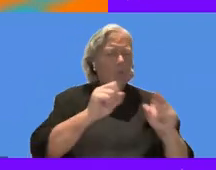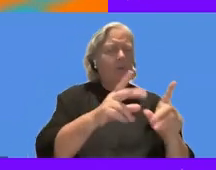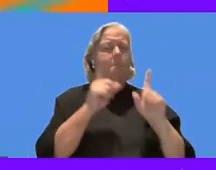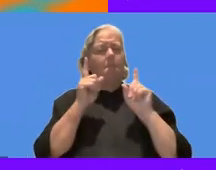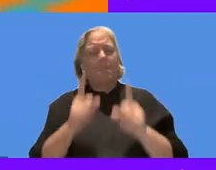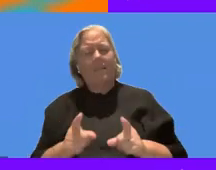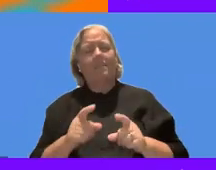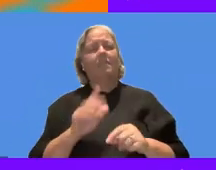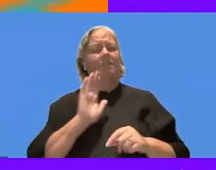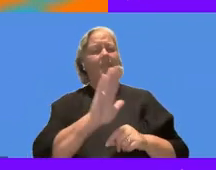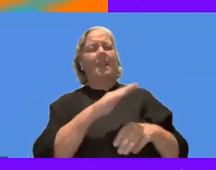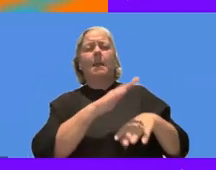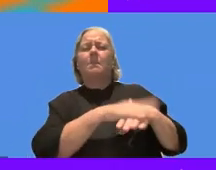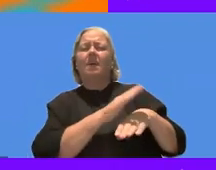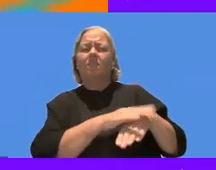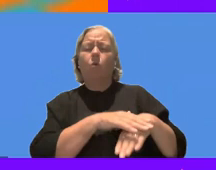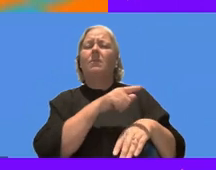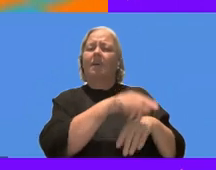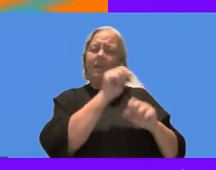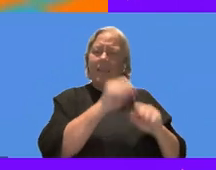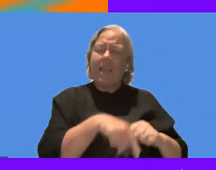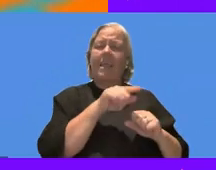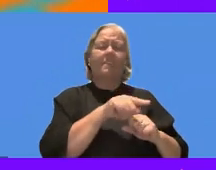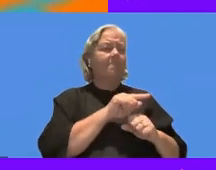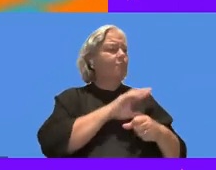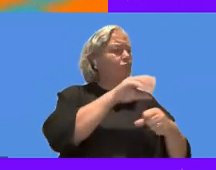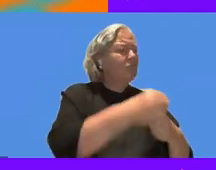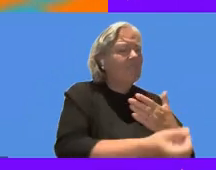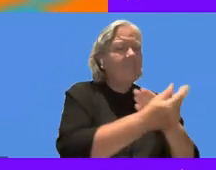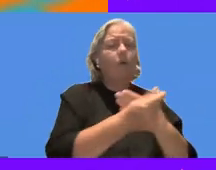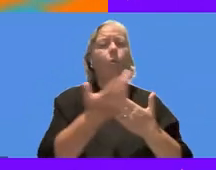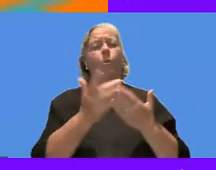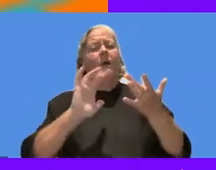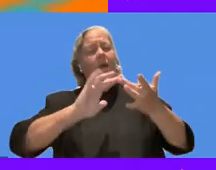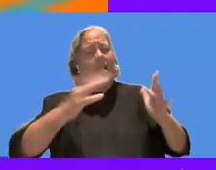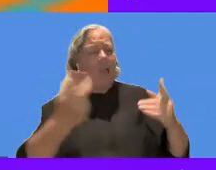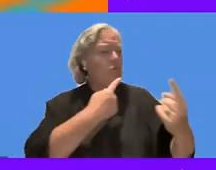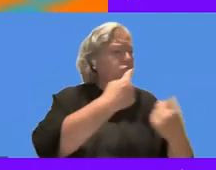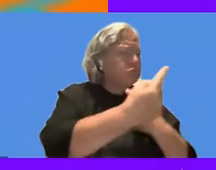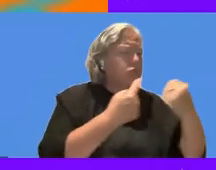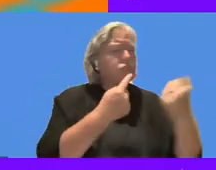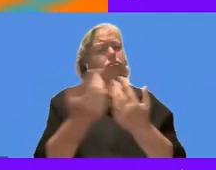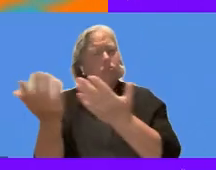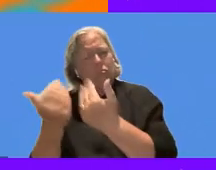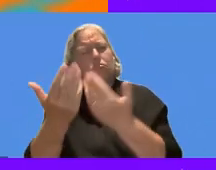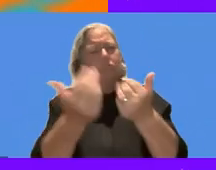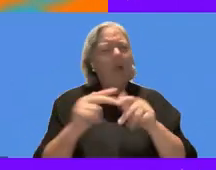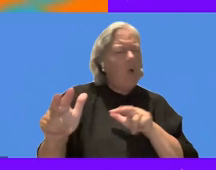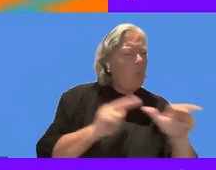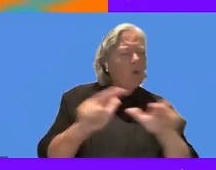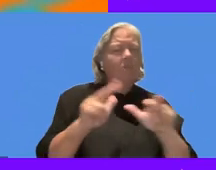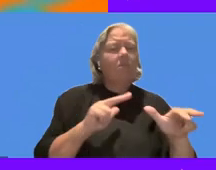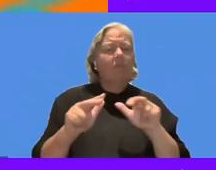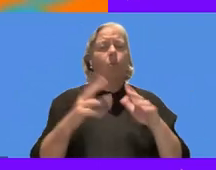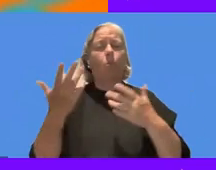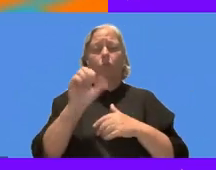organize virtual and in-person events, create online forums for discussion, and use social media to share what they would like to